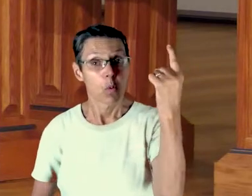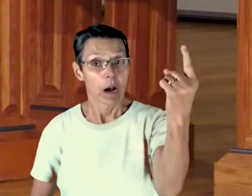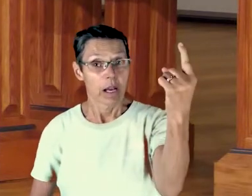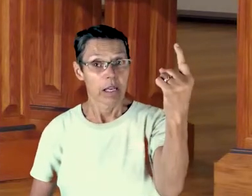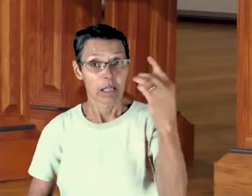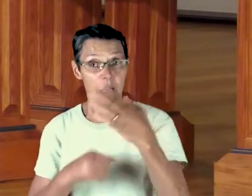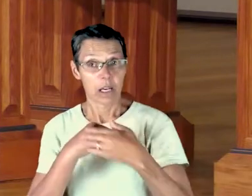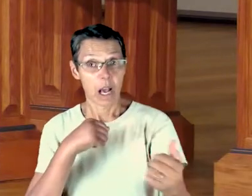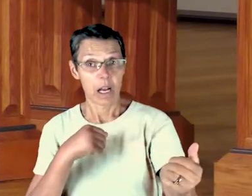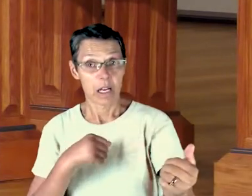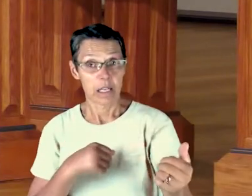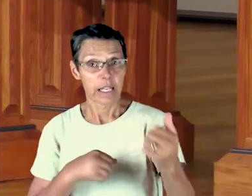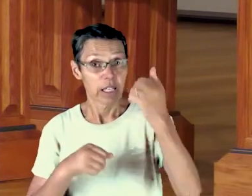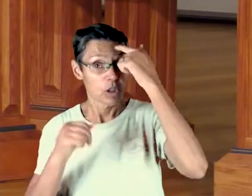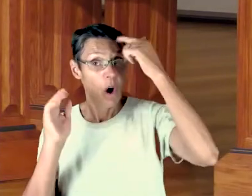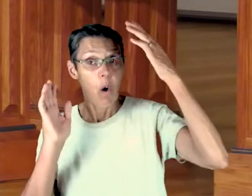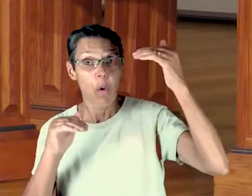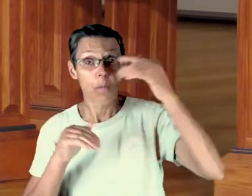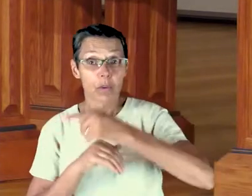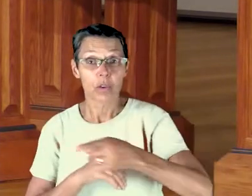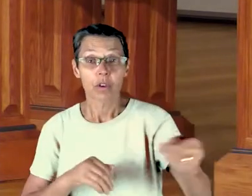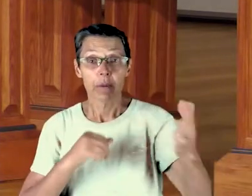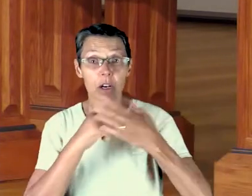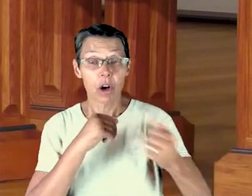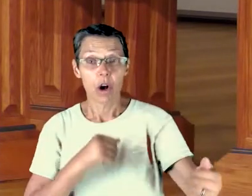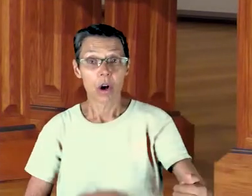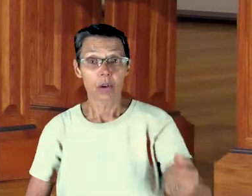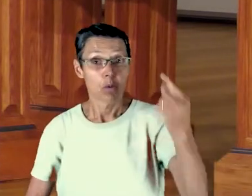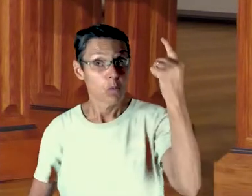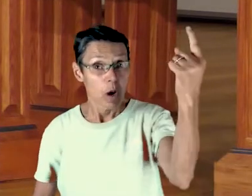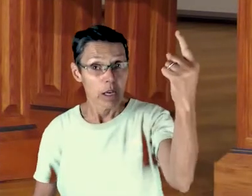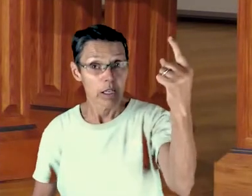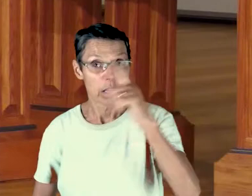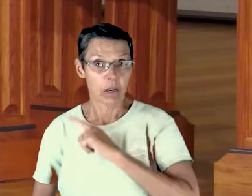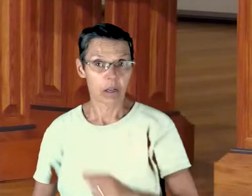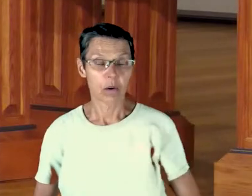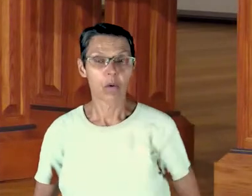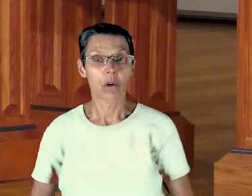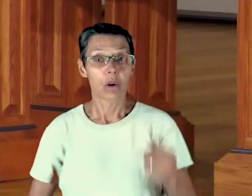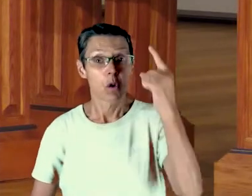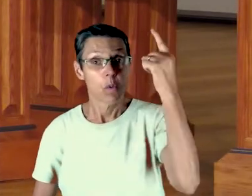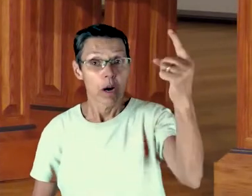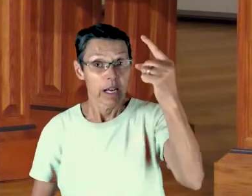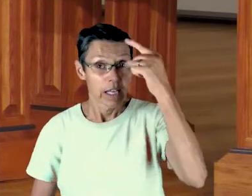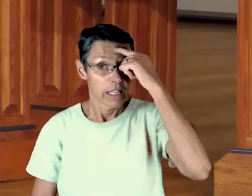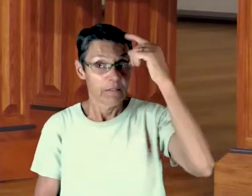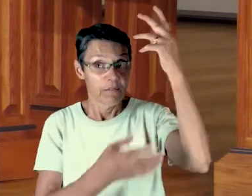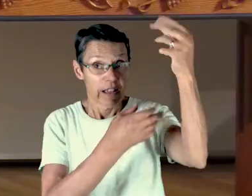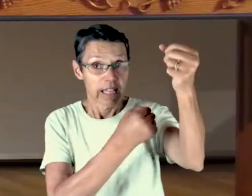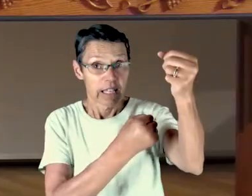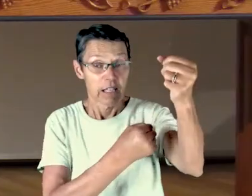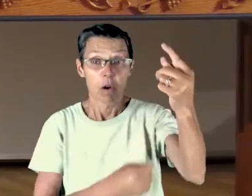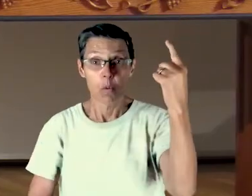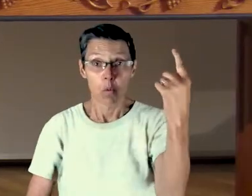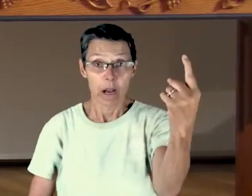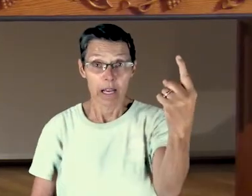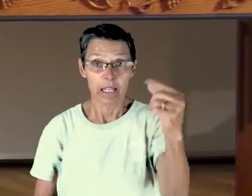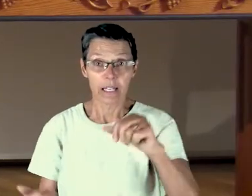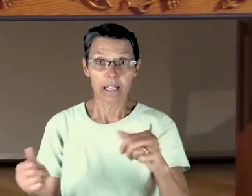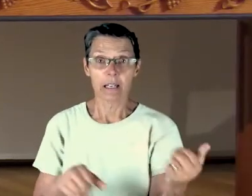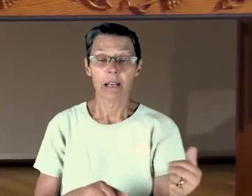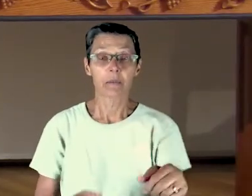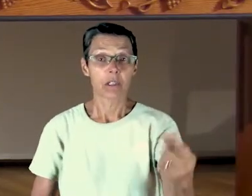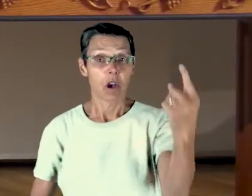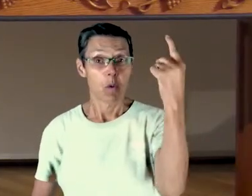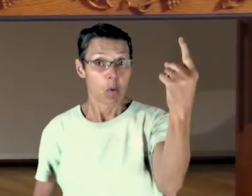in the hope to which you have been called, one Lord, one faith, one baptism, one God